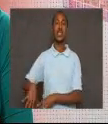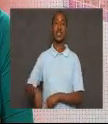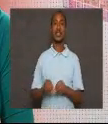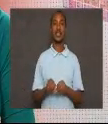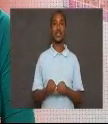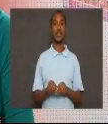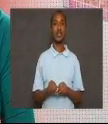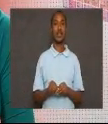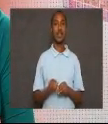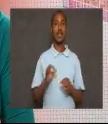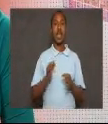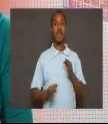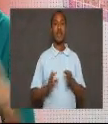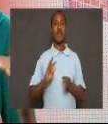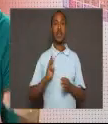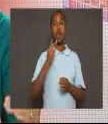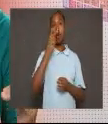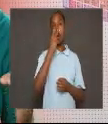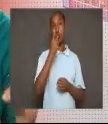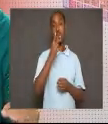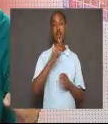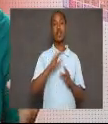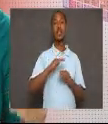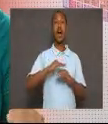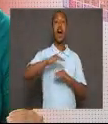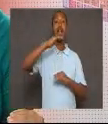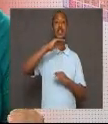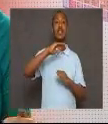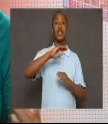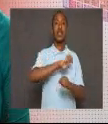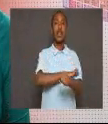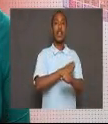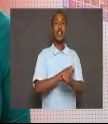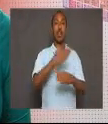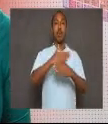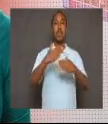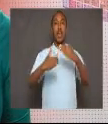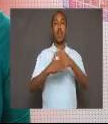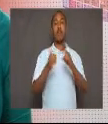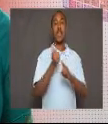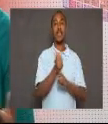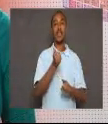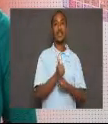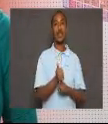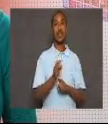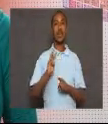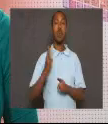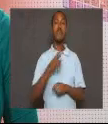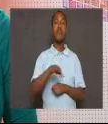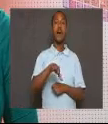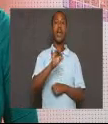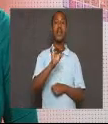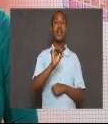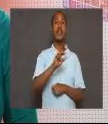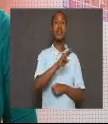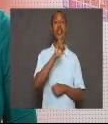Students, if we look at the highest energy orbitals of metals, we find that